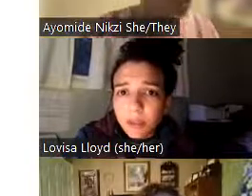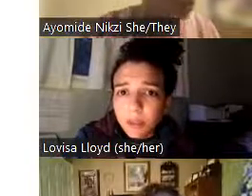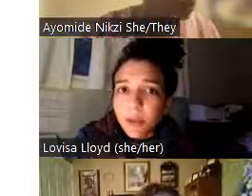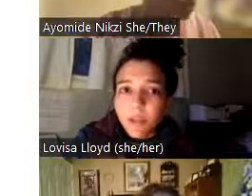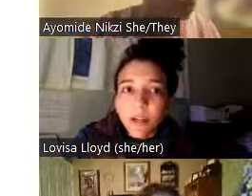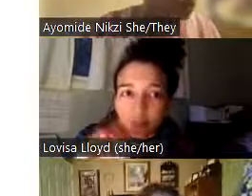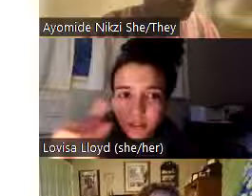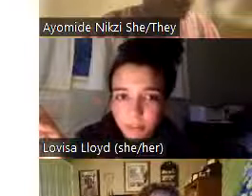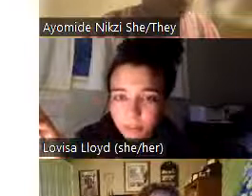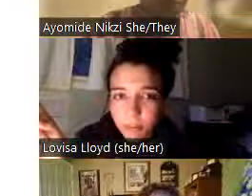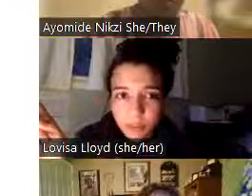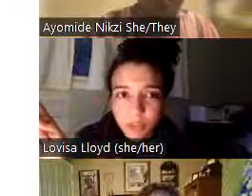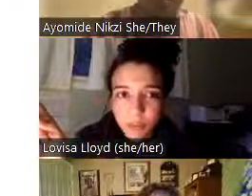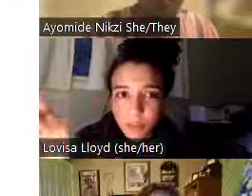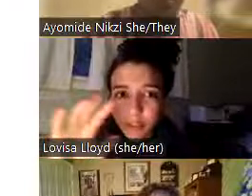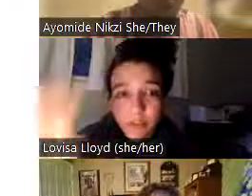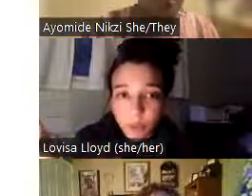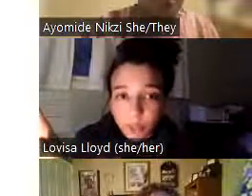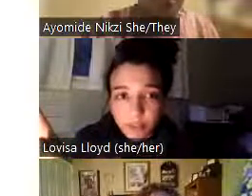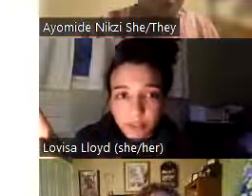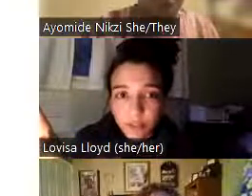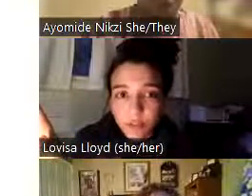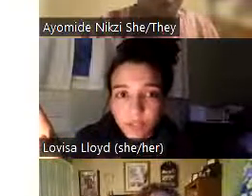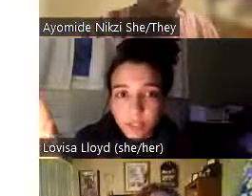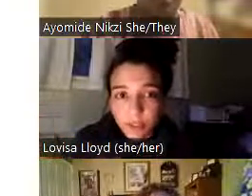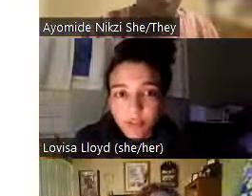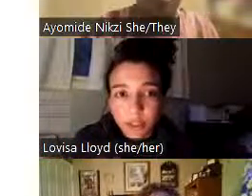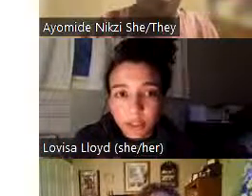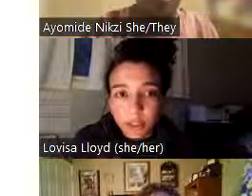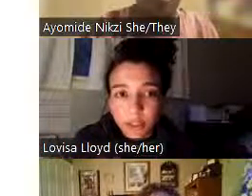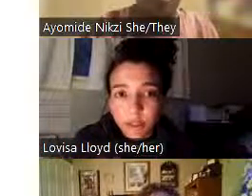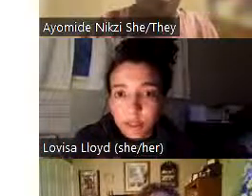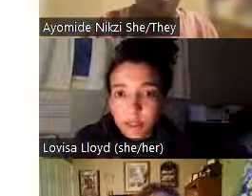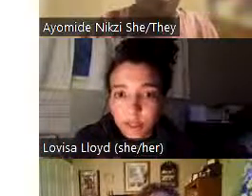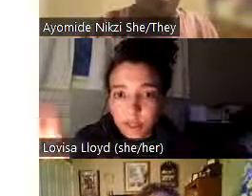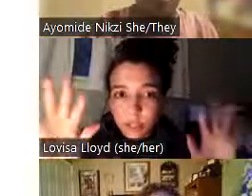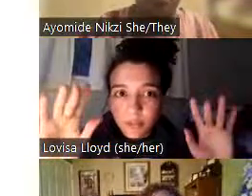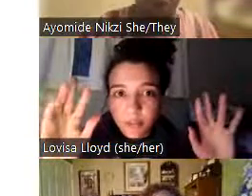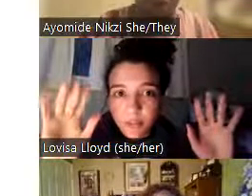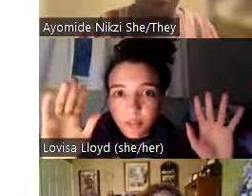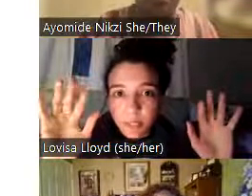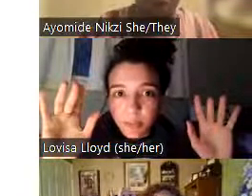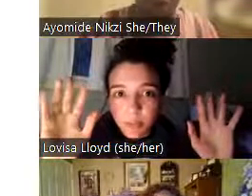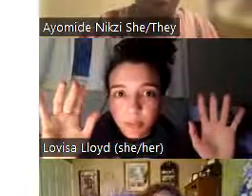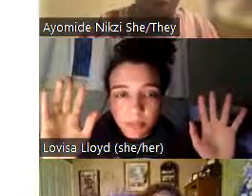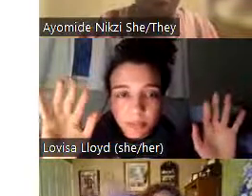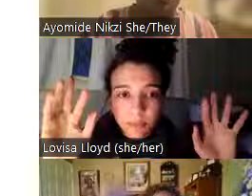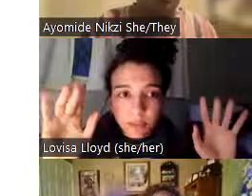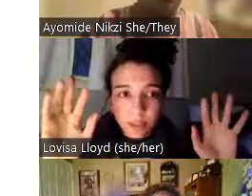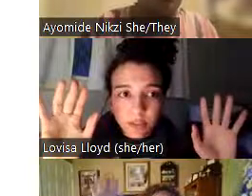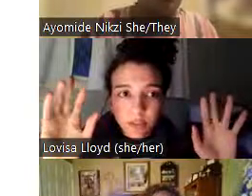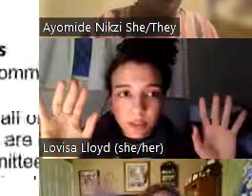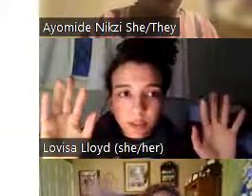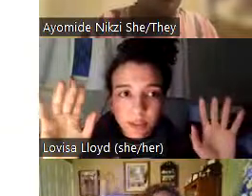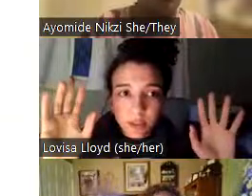And sorry, just to make sure everyone agrees on striking the rest of the language. That's okay. If that's okay, give me